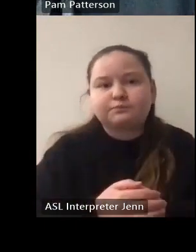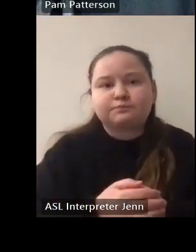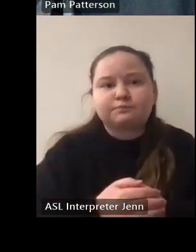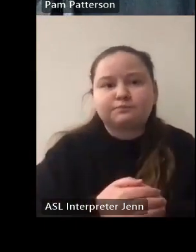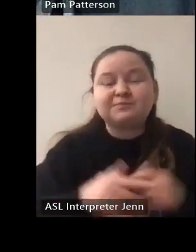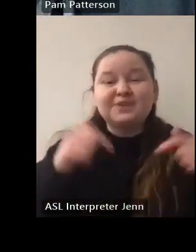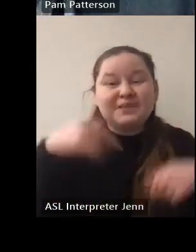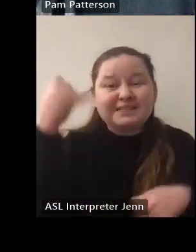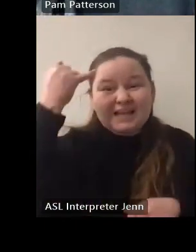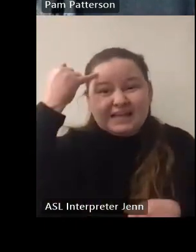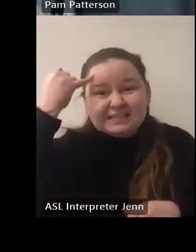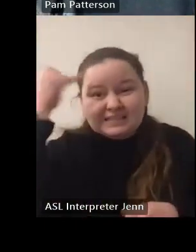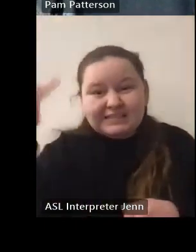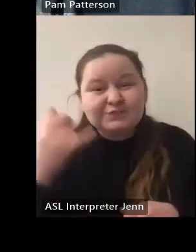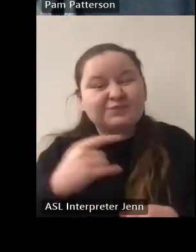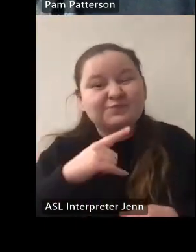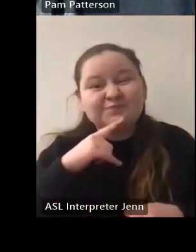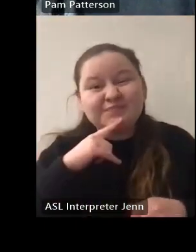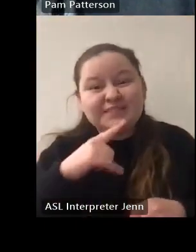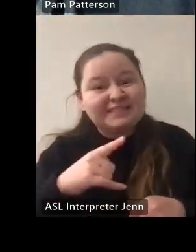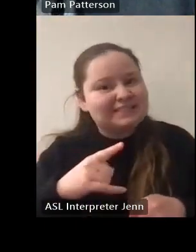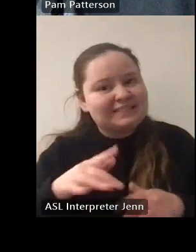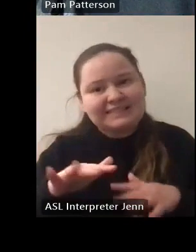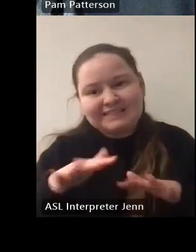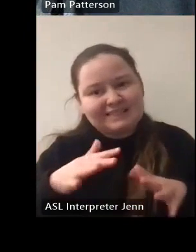idea. But what can the